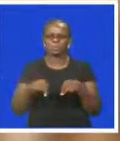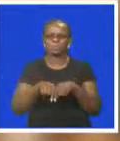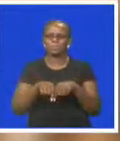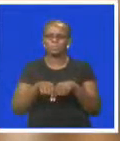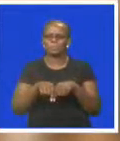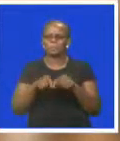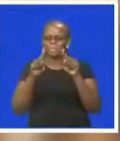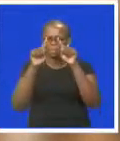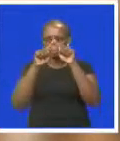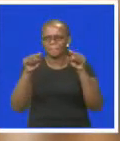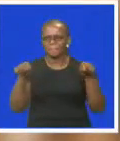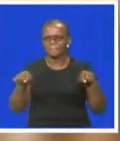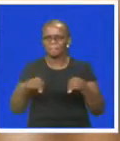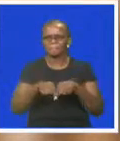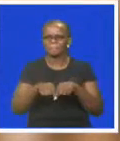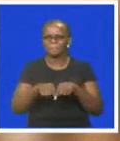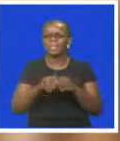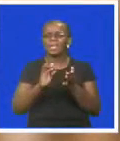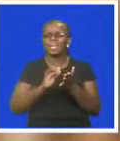a diamond. It got